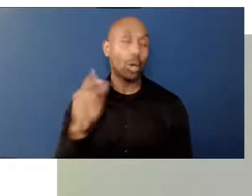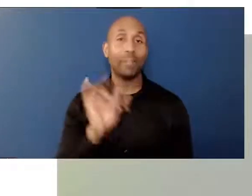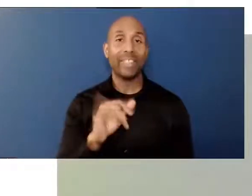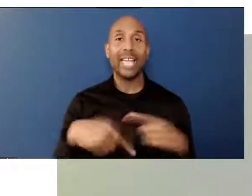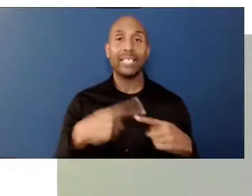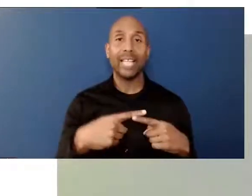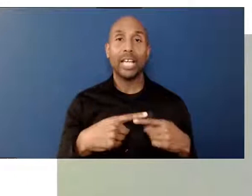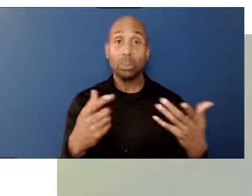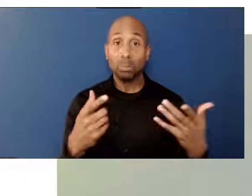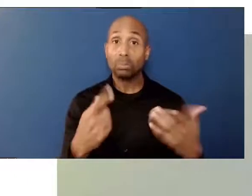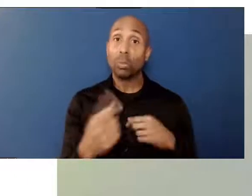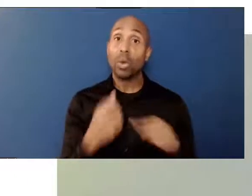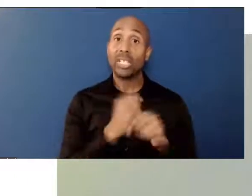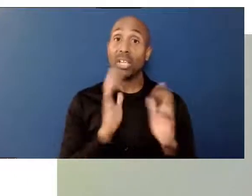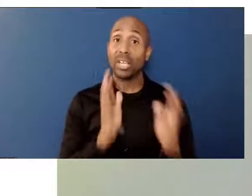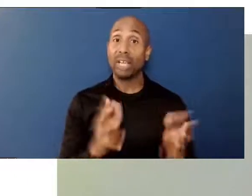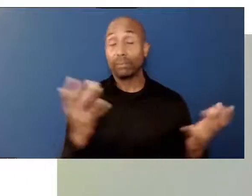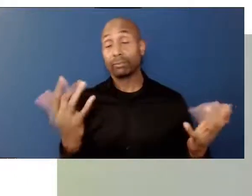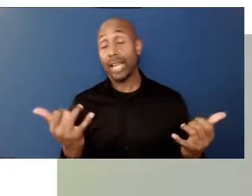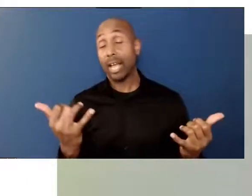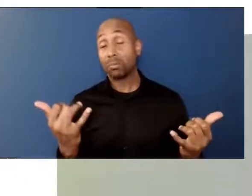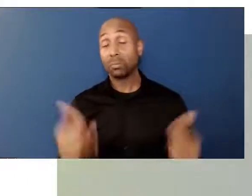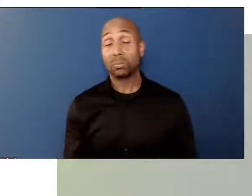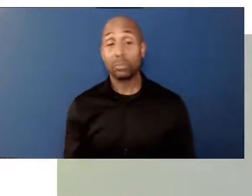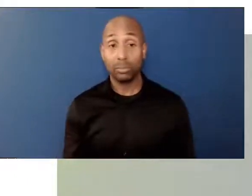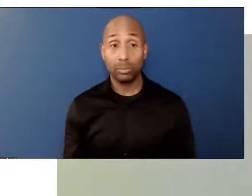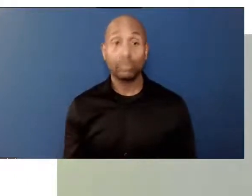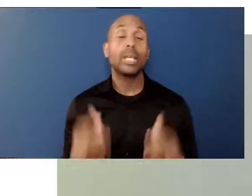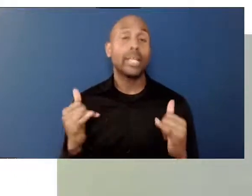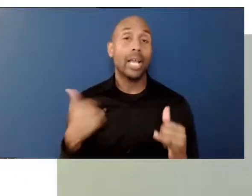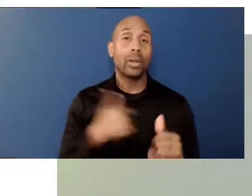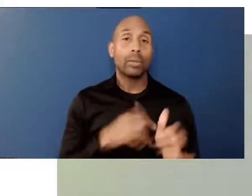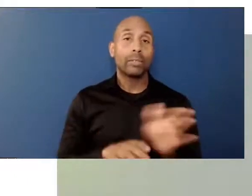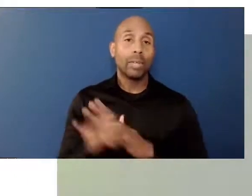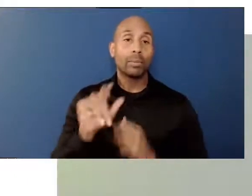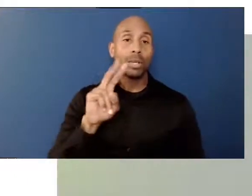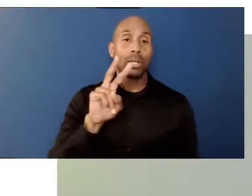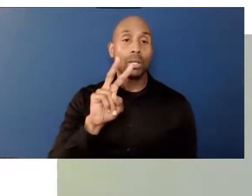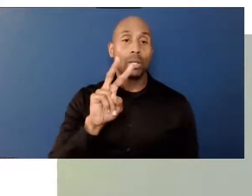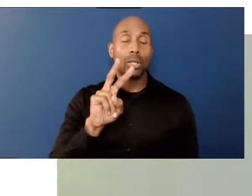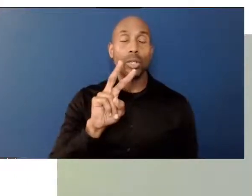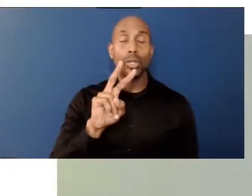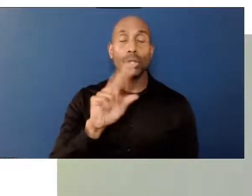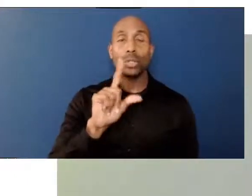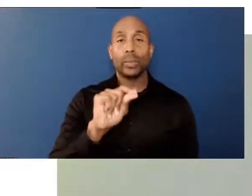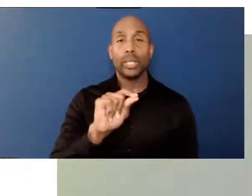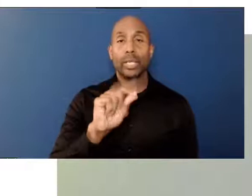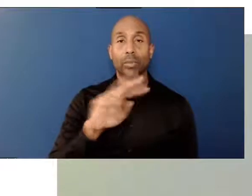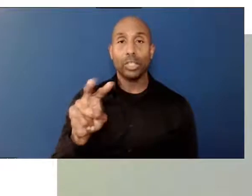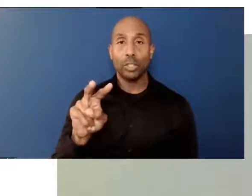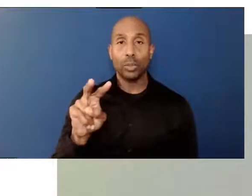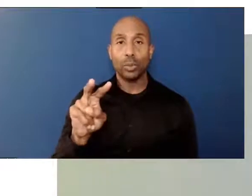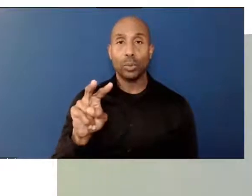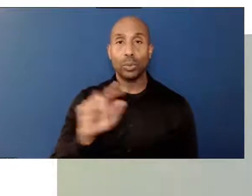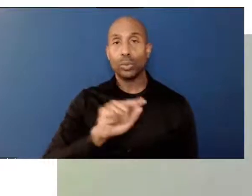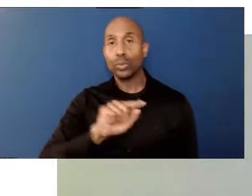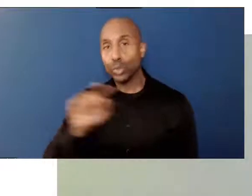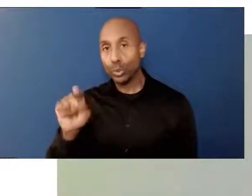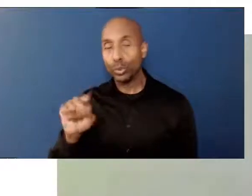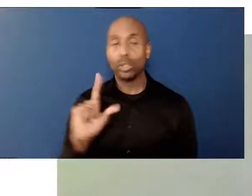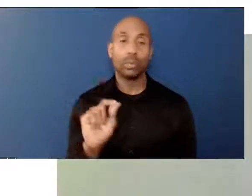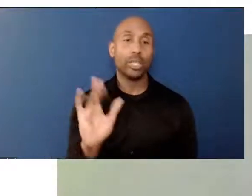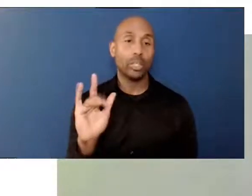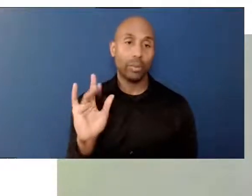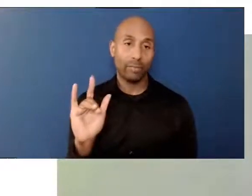plan, and we're starting to develop the 2022 to 2025 plan. And we're going to be looking for input and